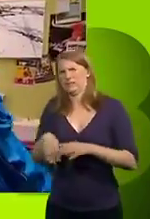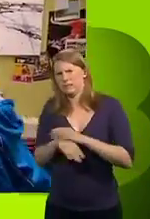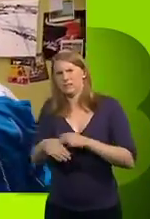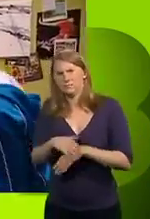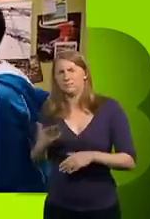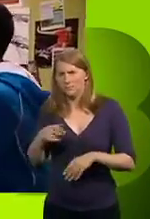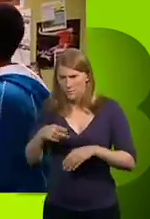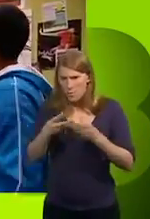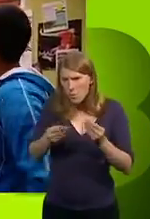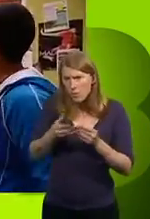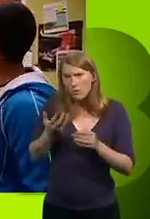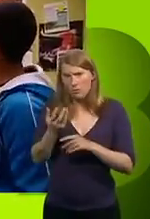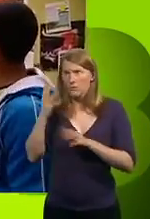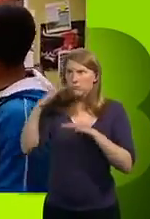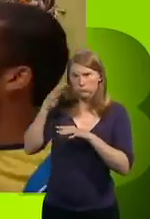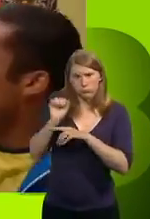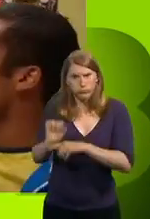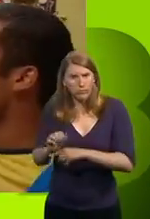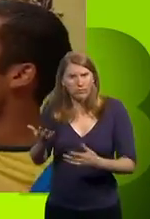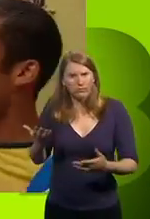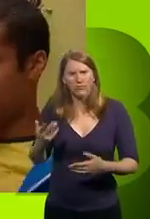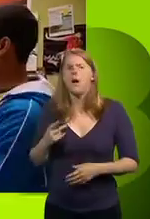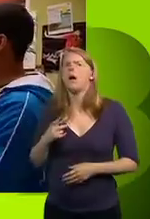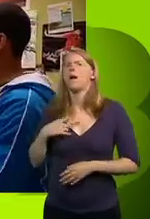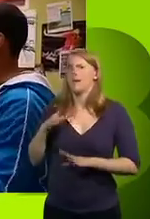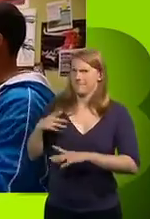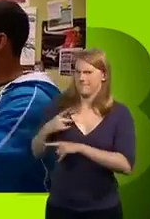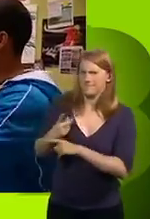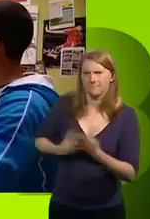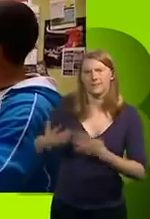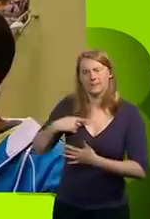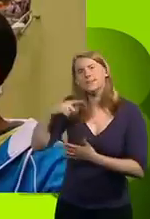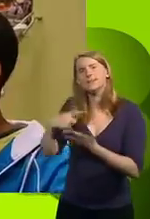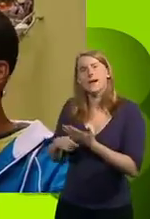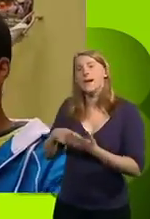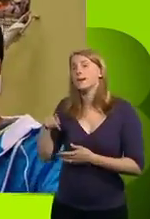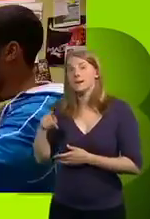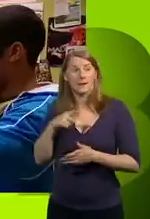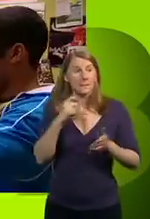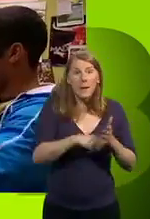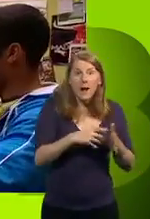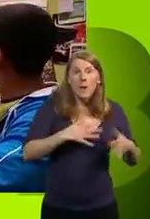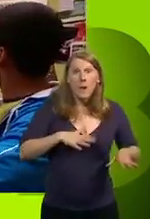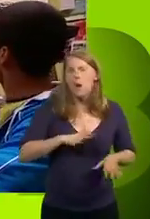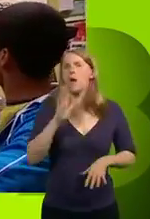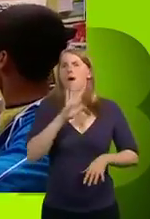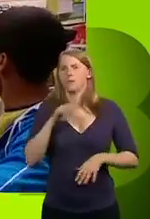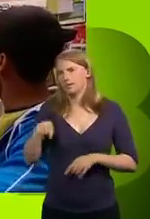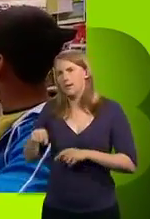myself, I'd buy wool and help Kathy knit. Kathy? Yeah, she's just sorting her bike out. You brought her back here?